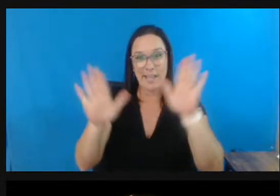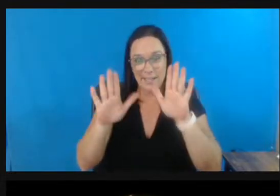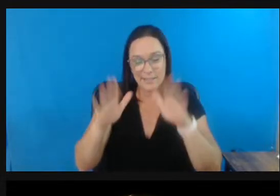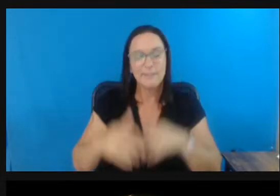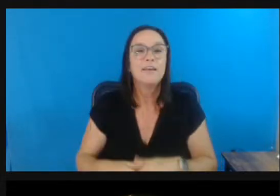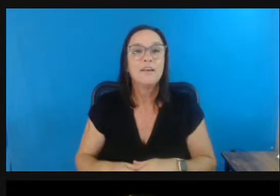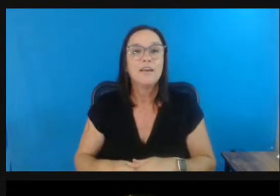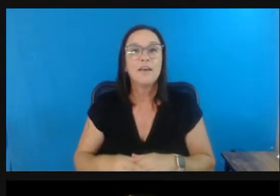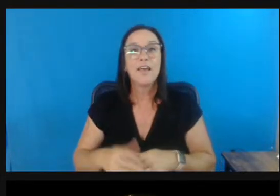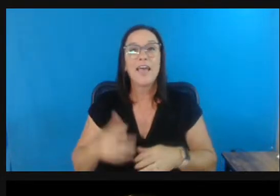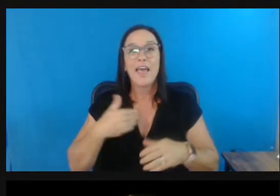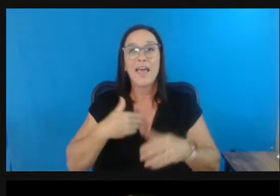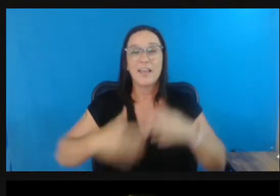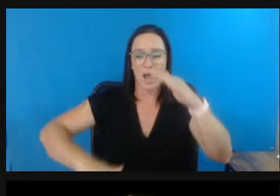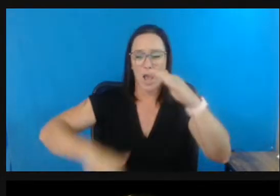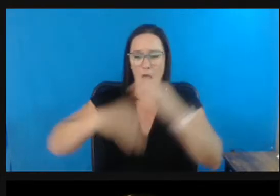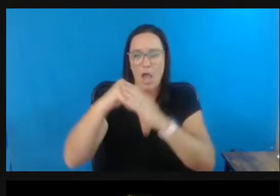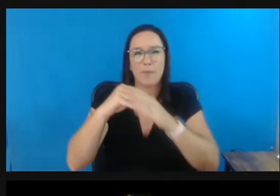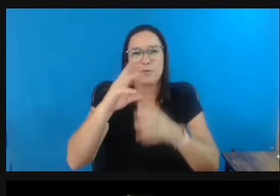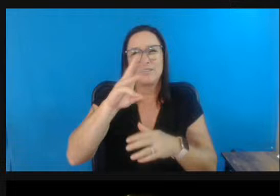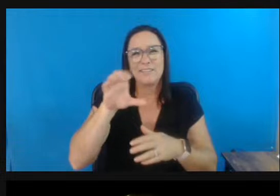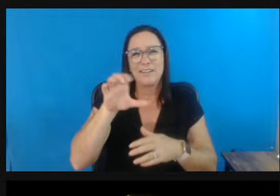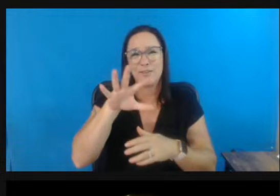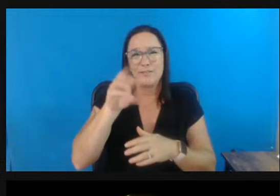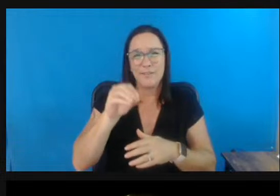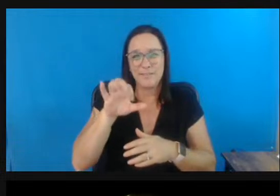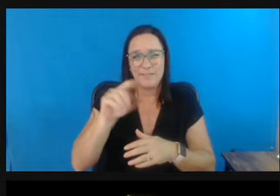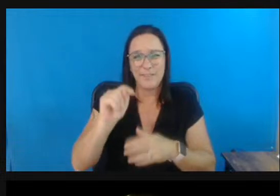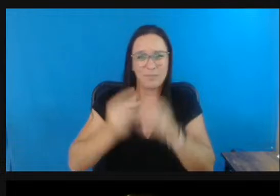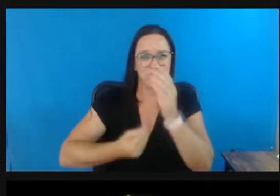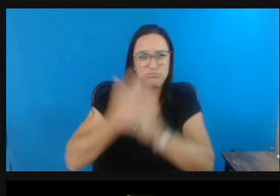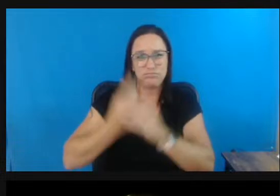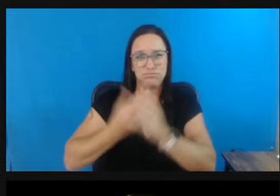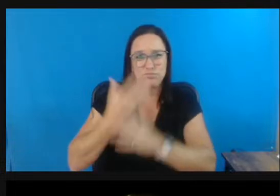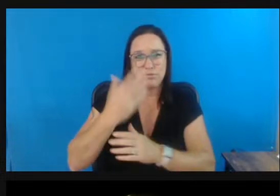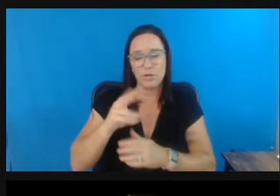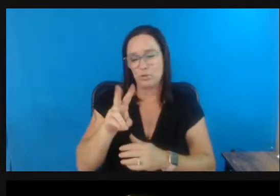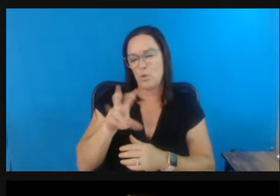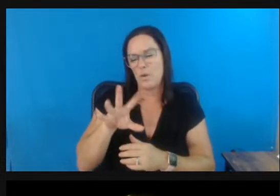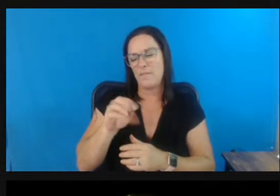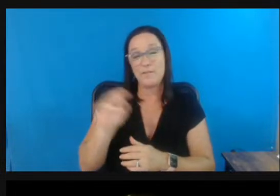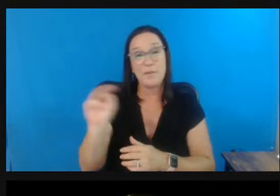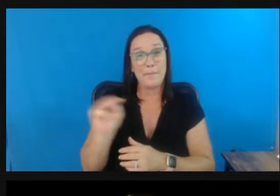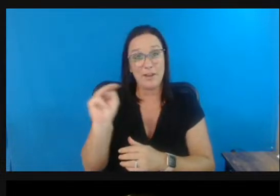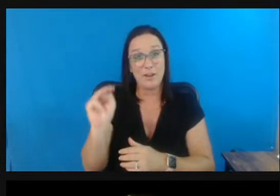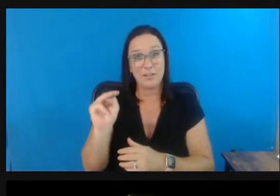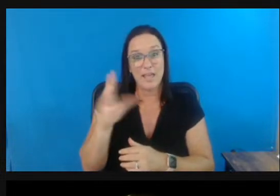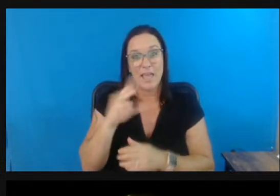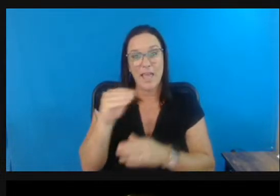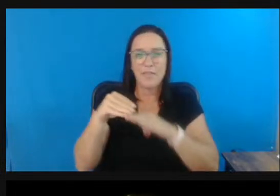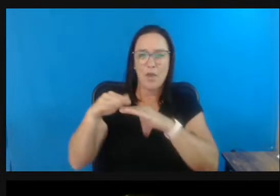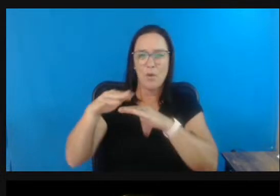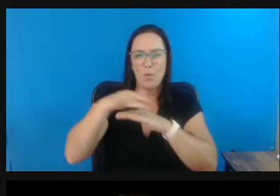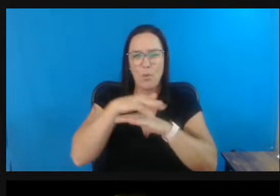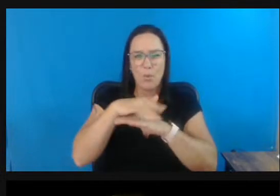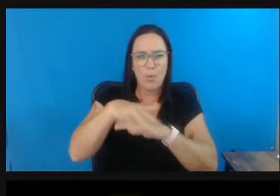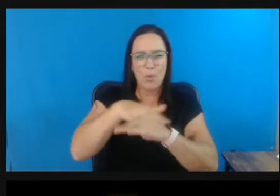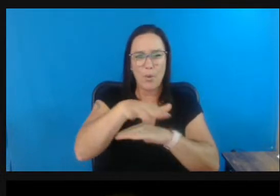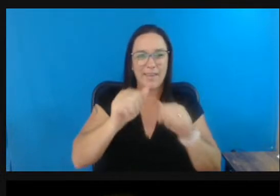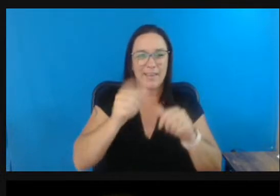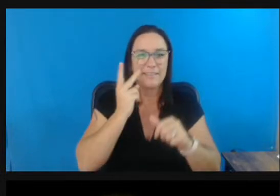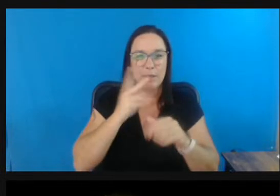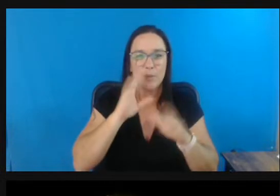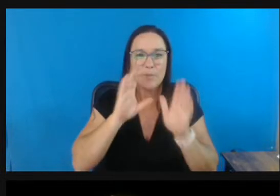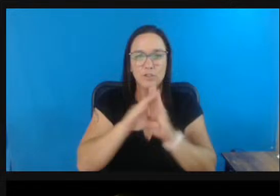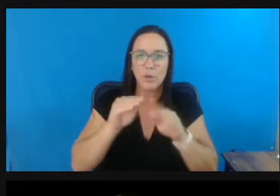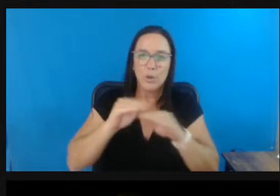producing maximum fountain heights of about 650 feet or 200 meters, and a long lava flow that went along the northern caldera wall. That's what